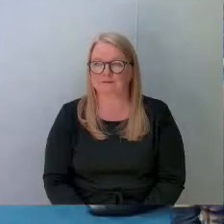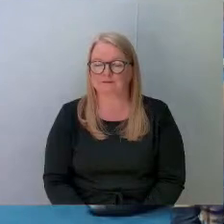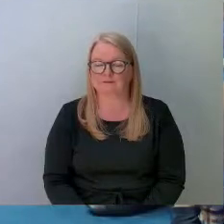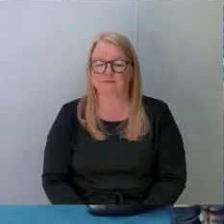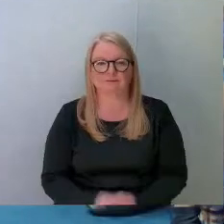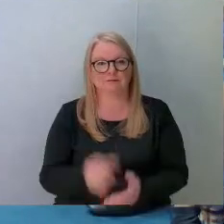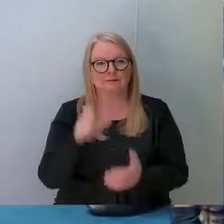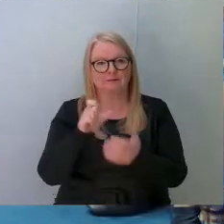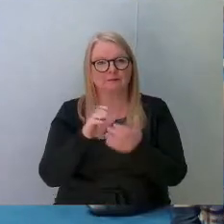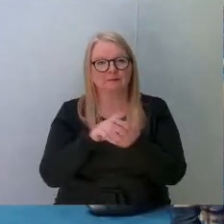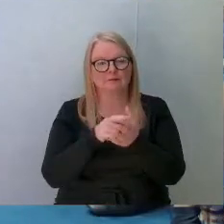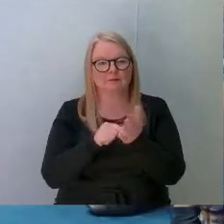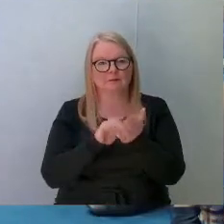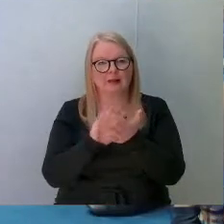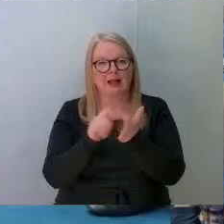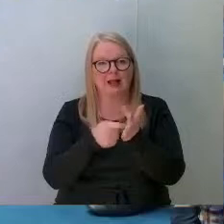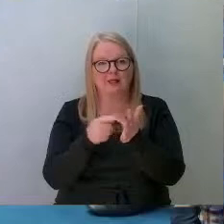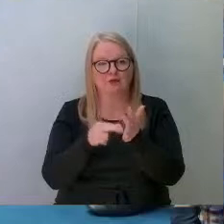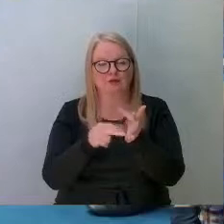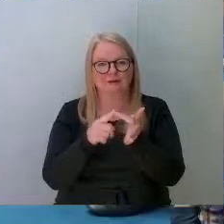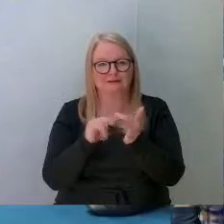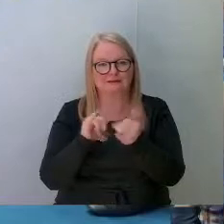Catherine Steele.